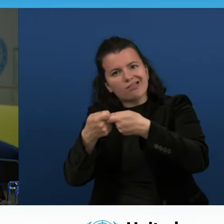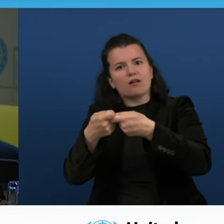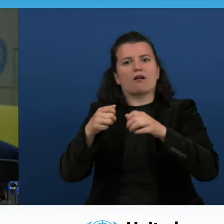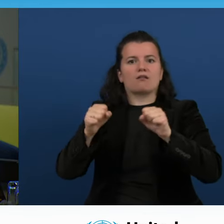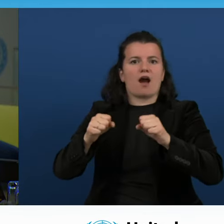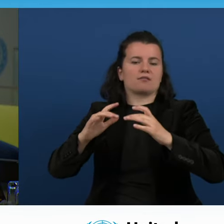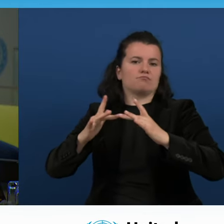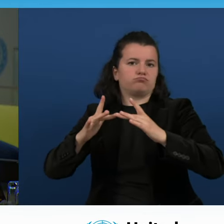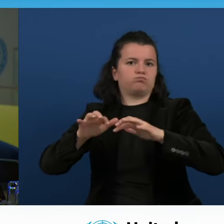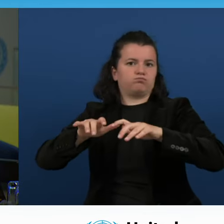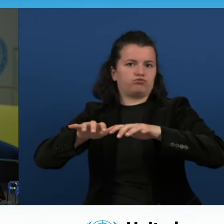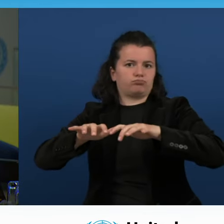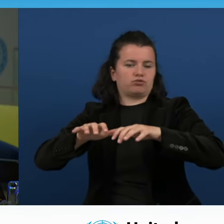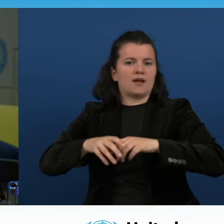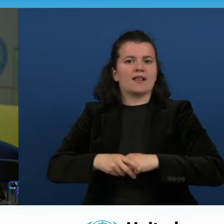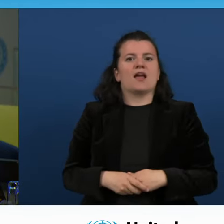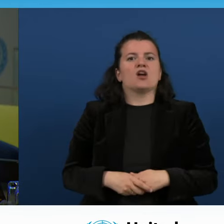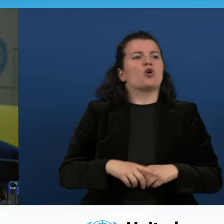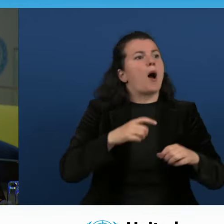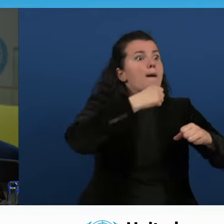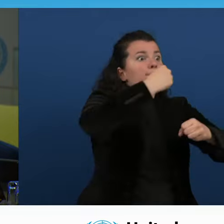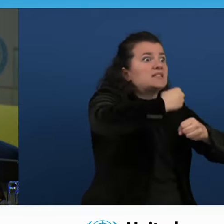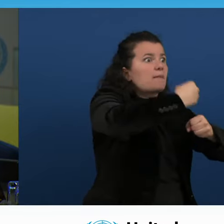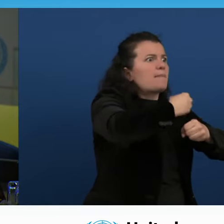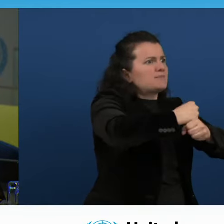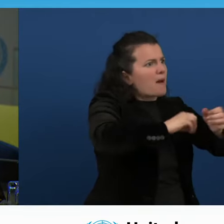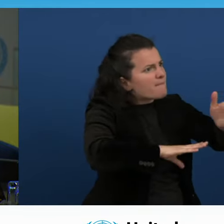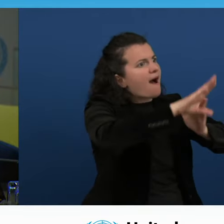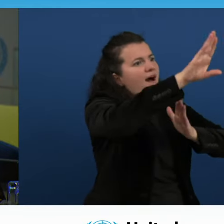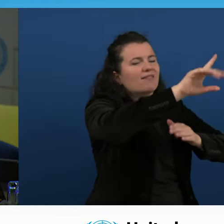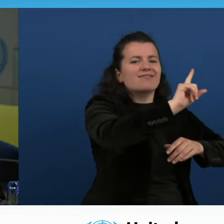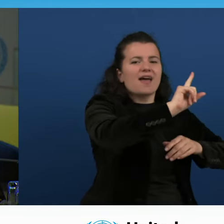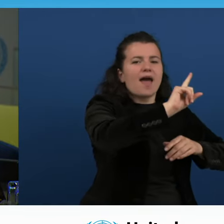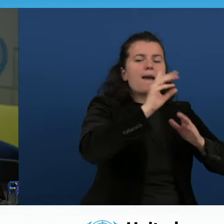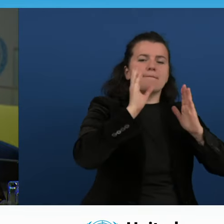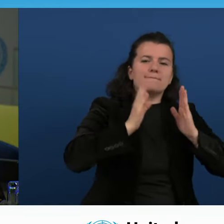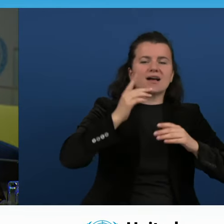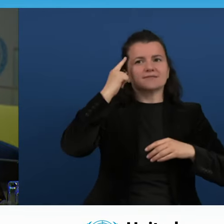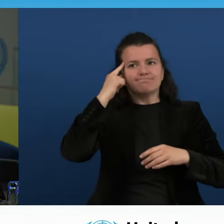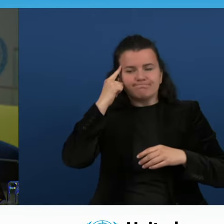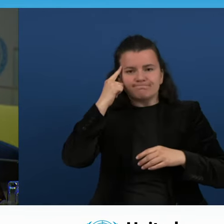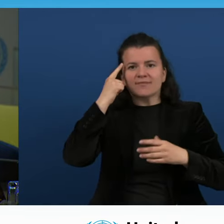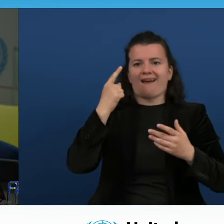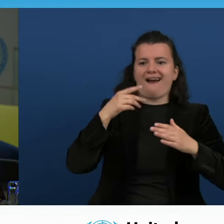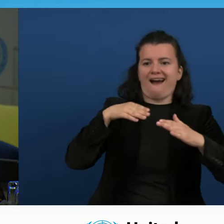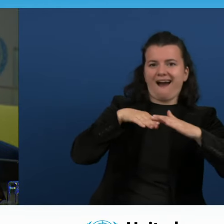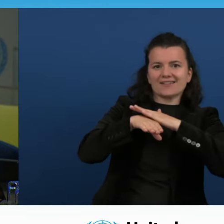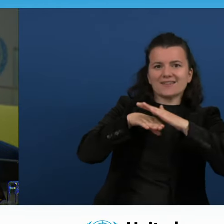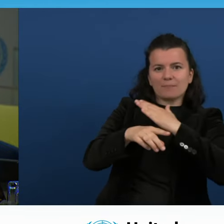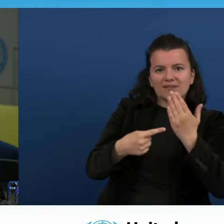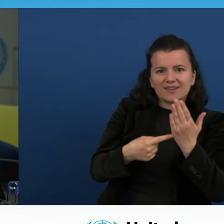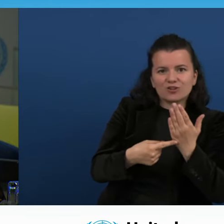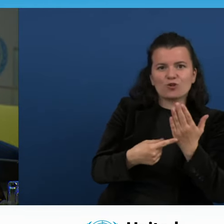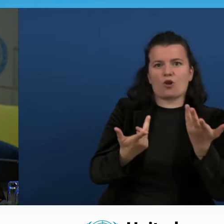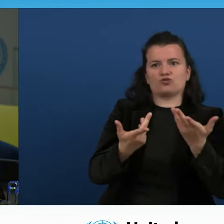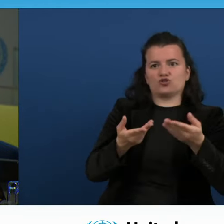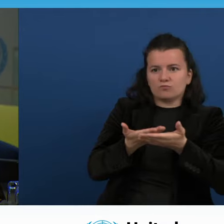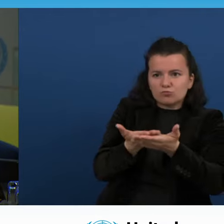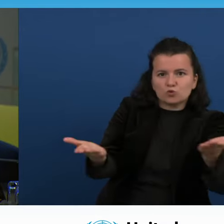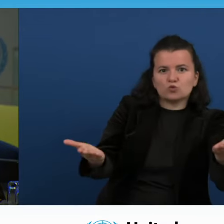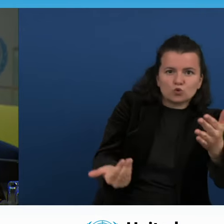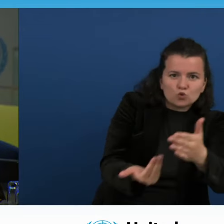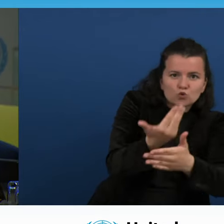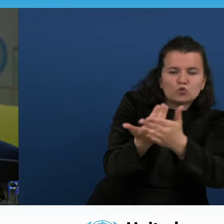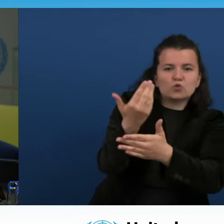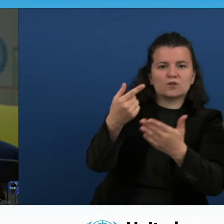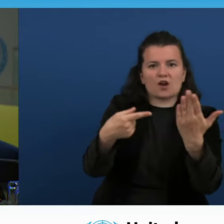leveraging tech and their power and their funding into designing newer, more accessible technologies. And lastly, and the easiest way for us as